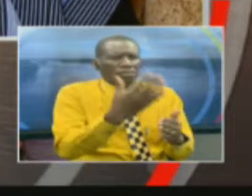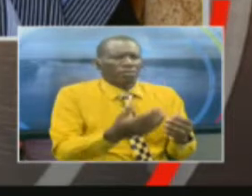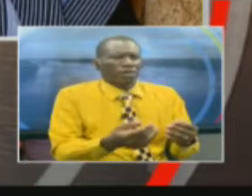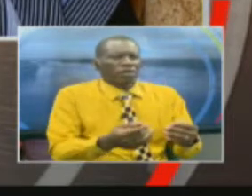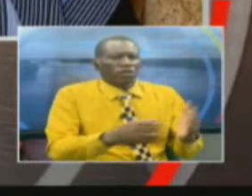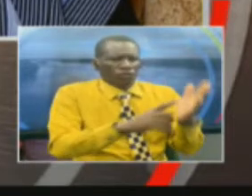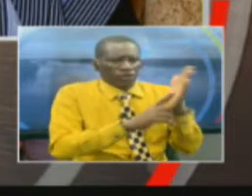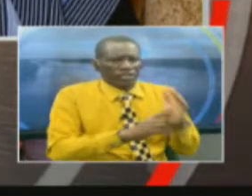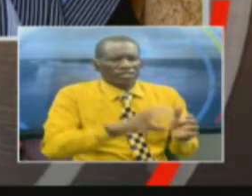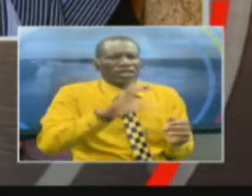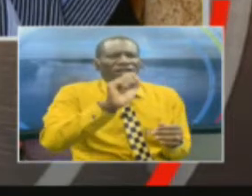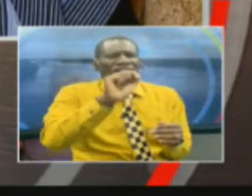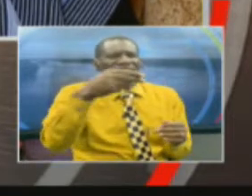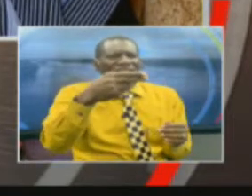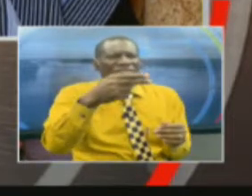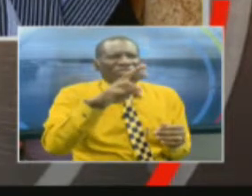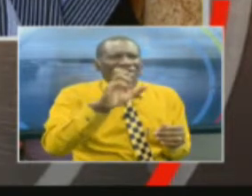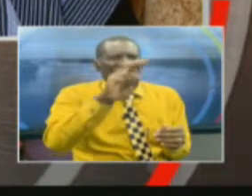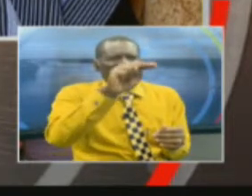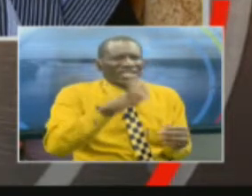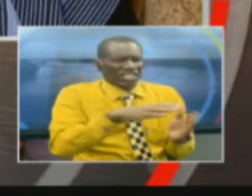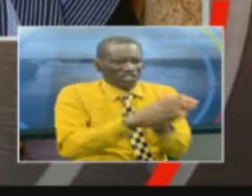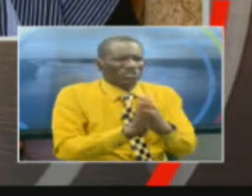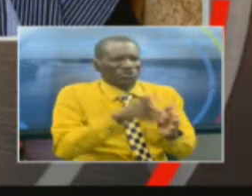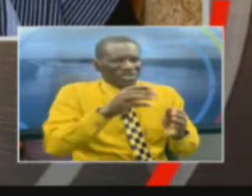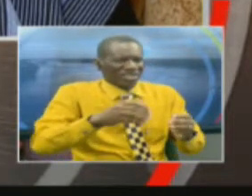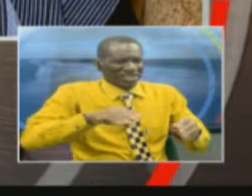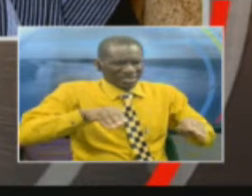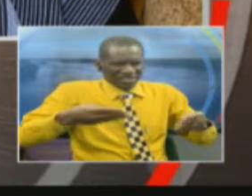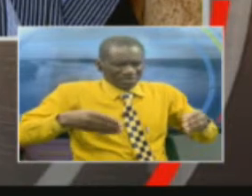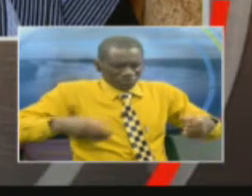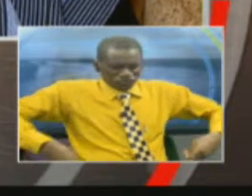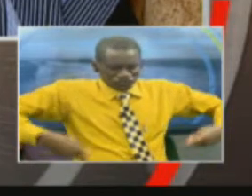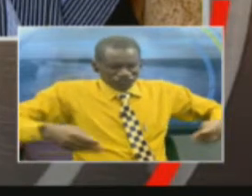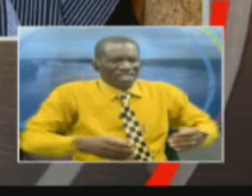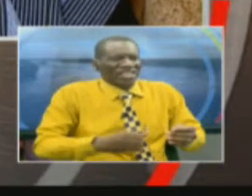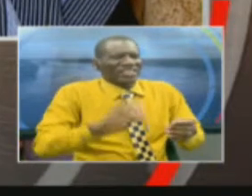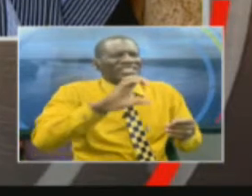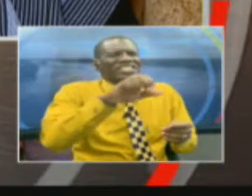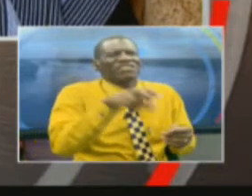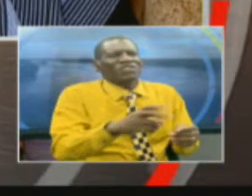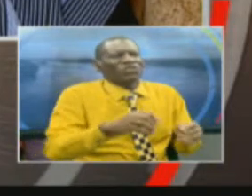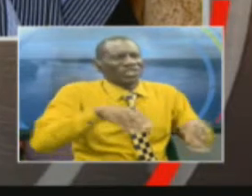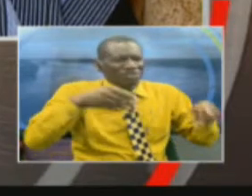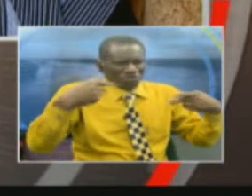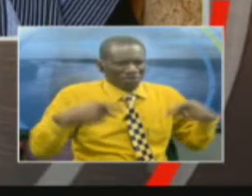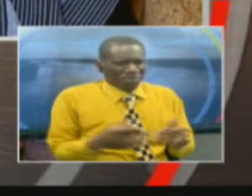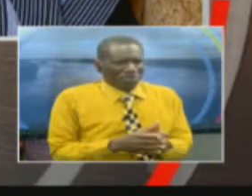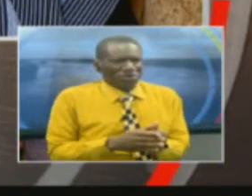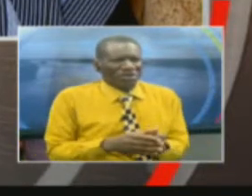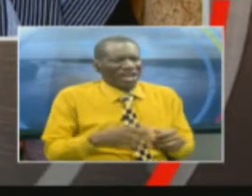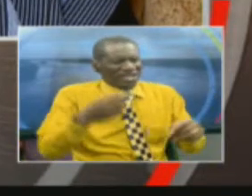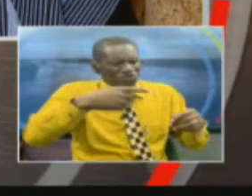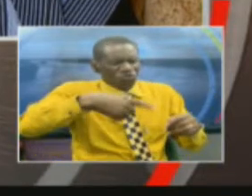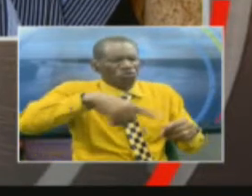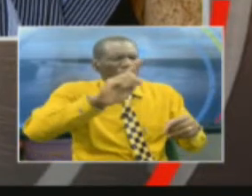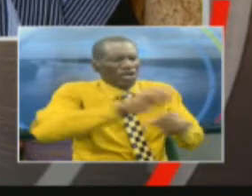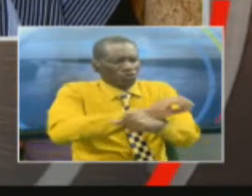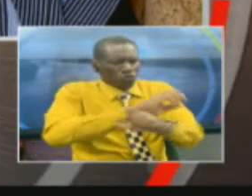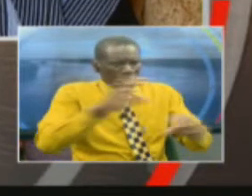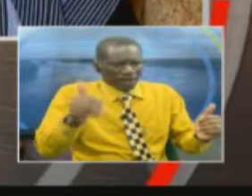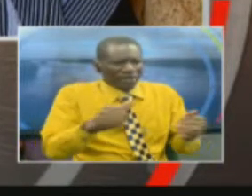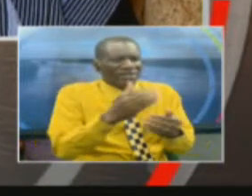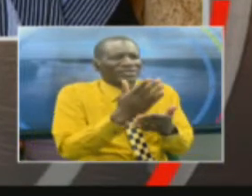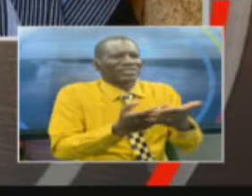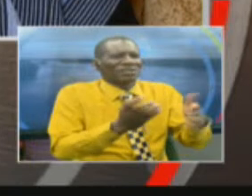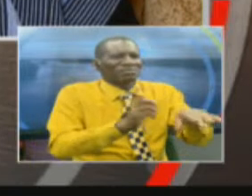like Catherine in her story, she said, the CVs for persons with disabilities are excellent, but